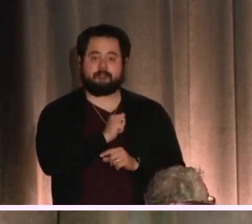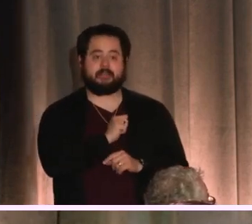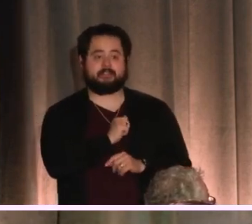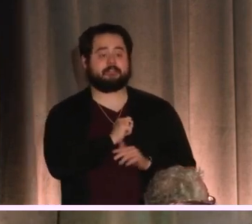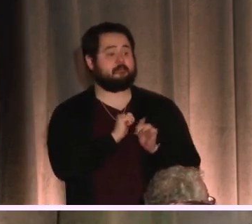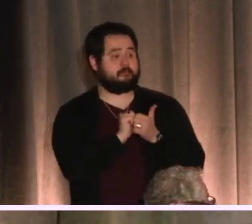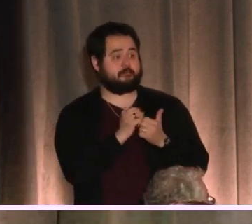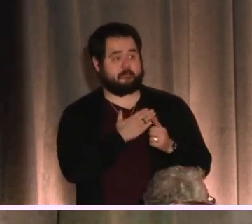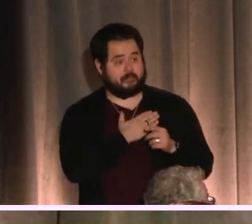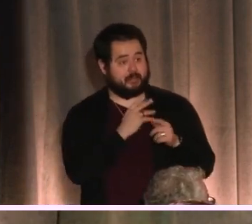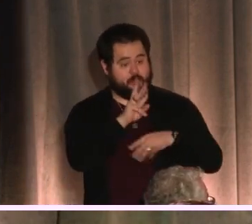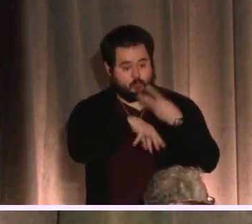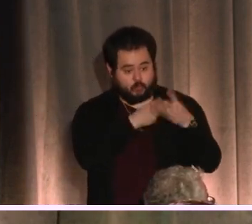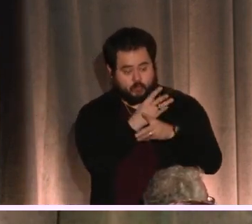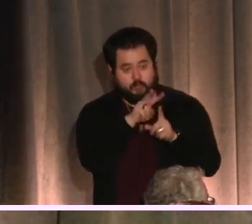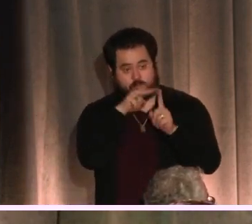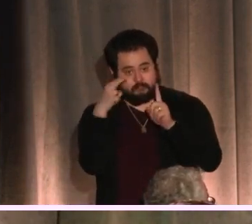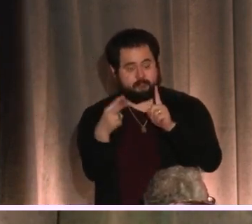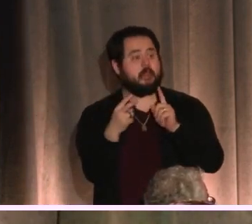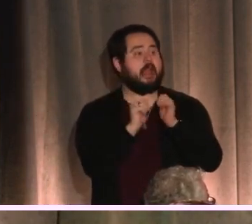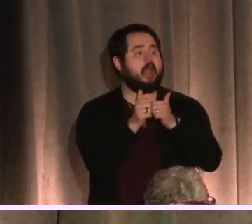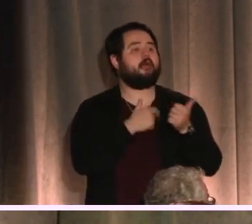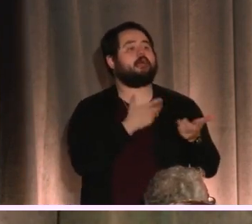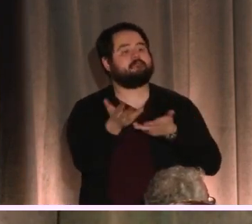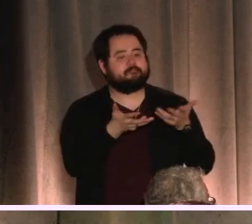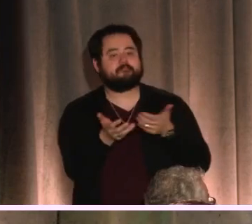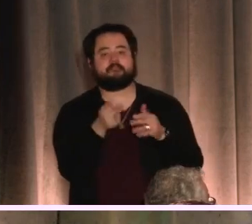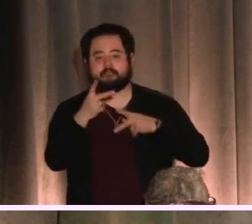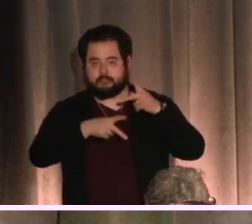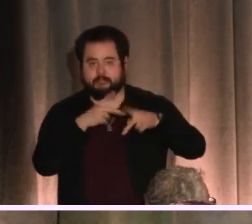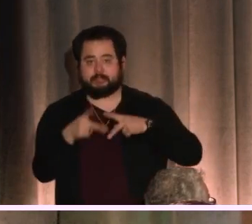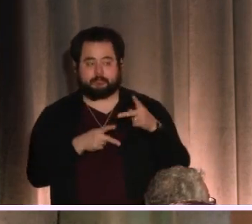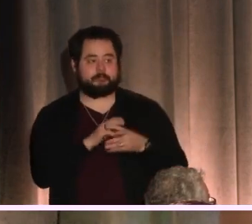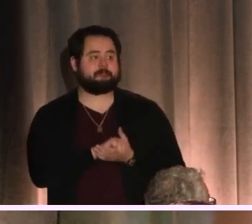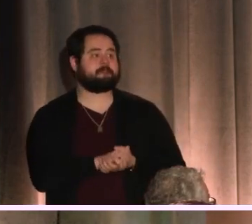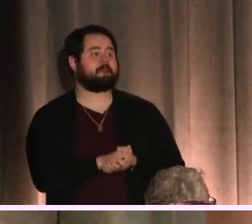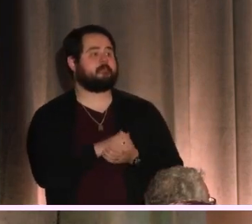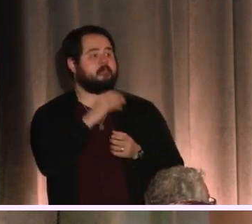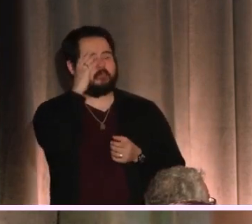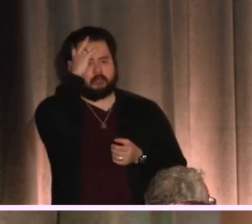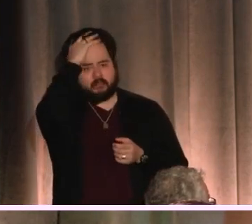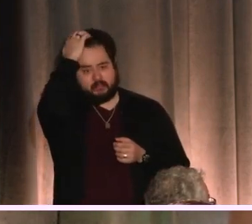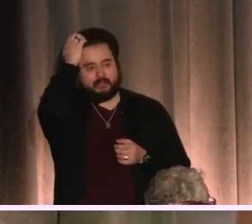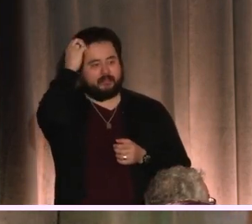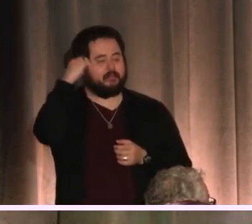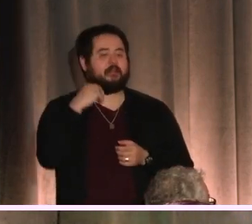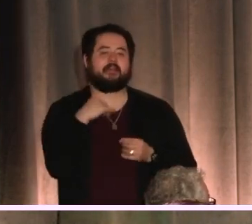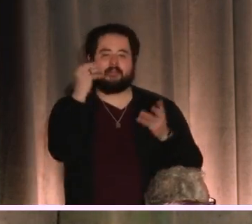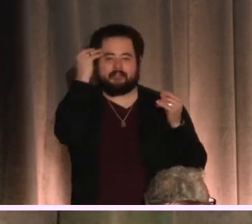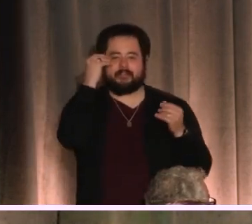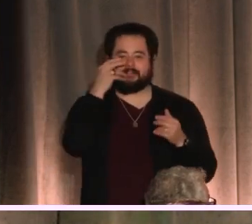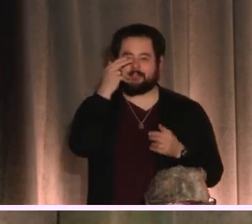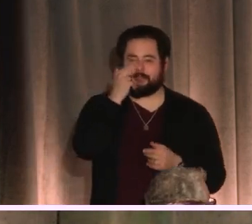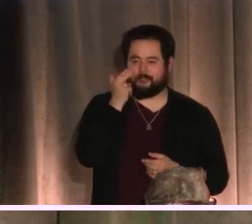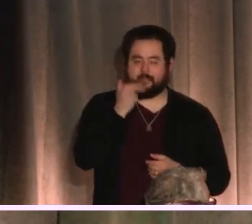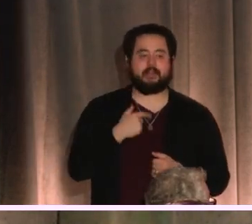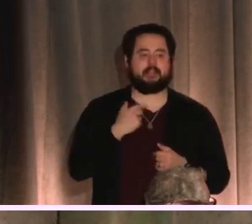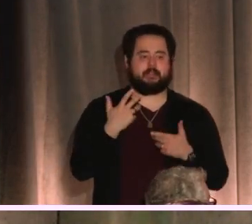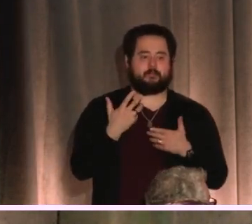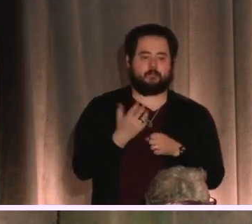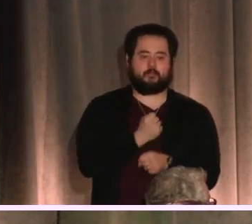view the world to how I interact with people. I think it's actually funny that I am winning an award